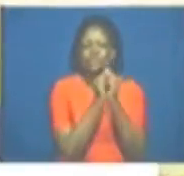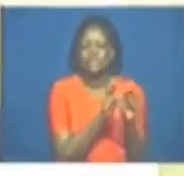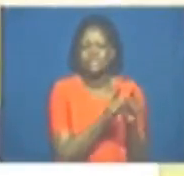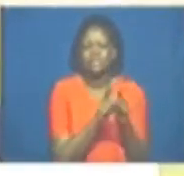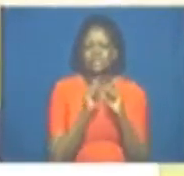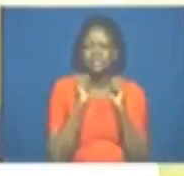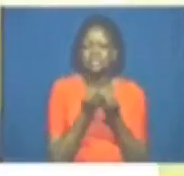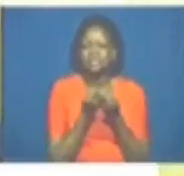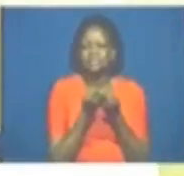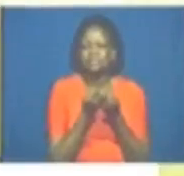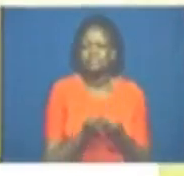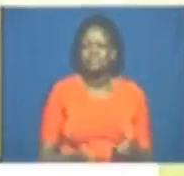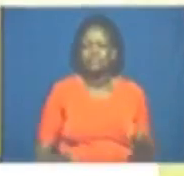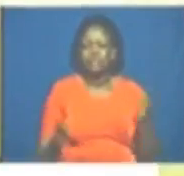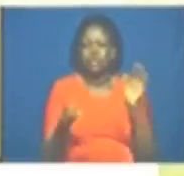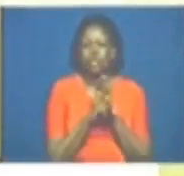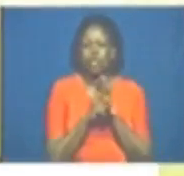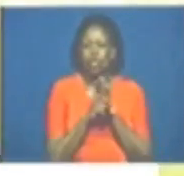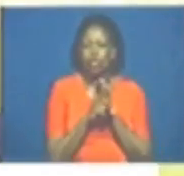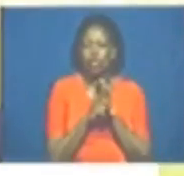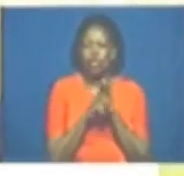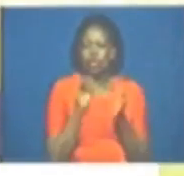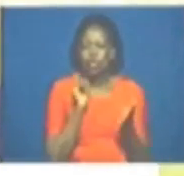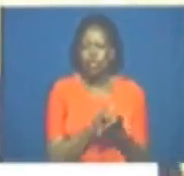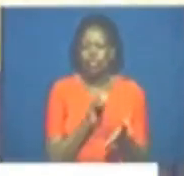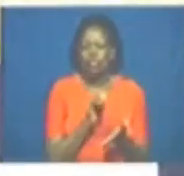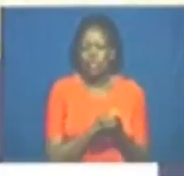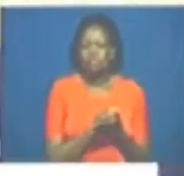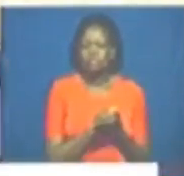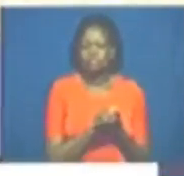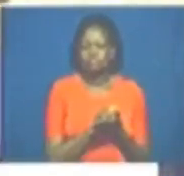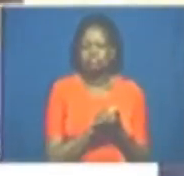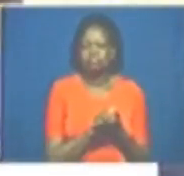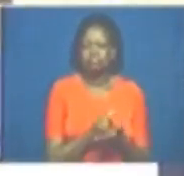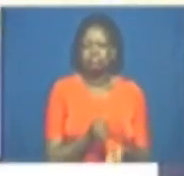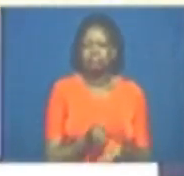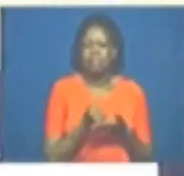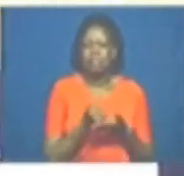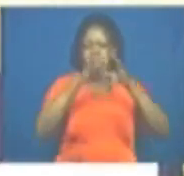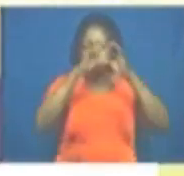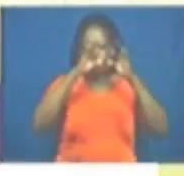relevant laws that actualize devolution are there.